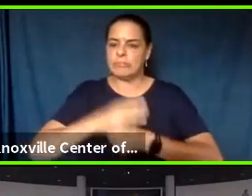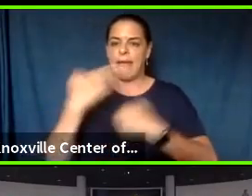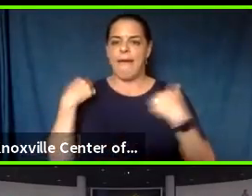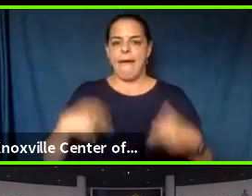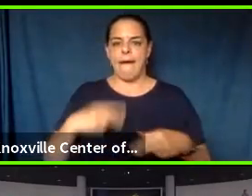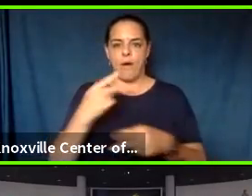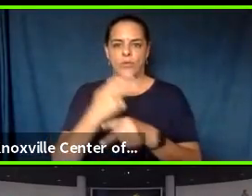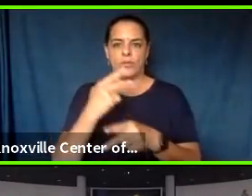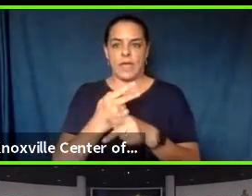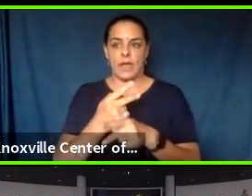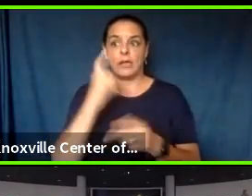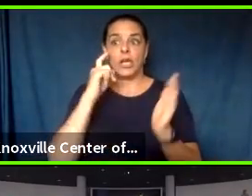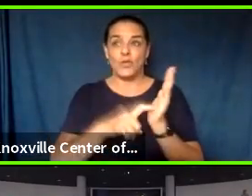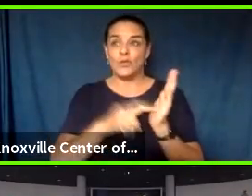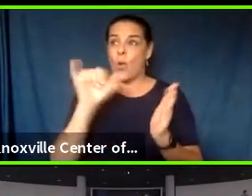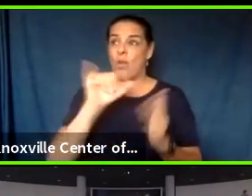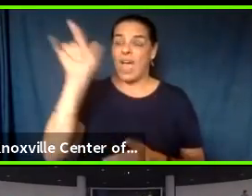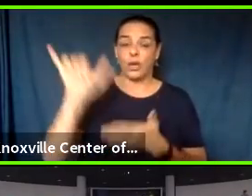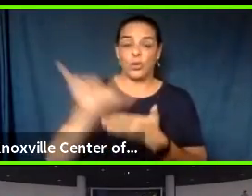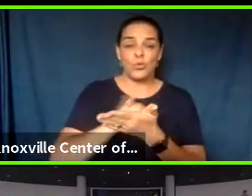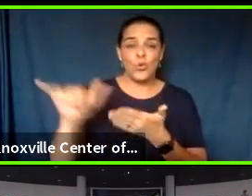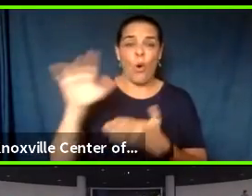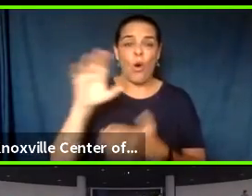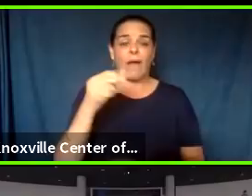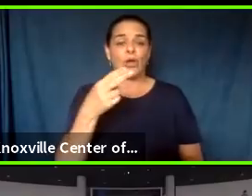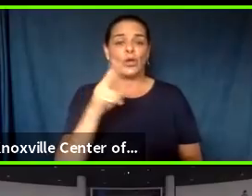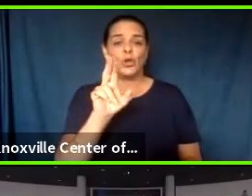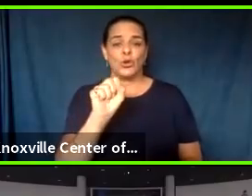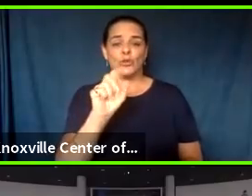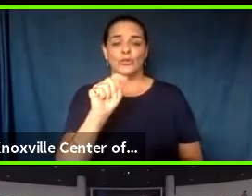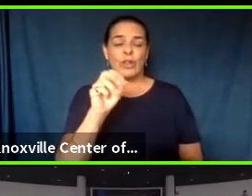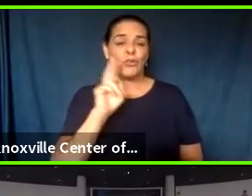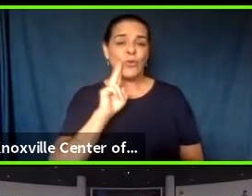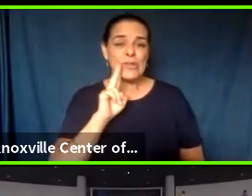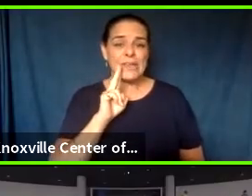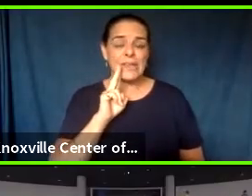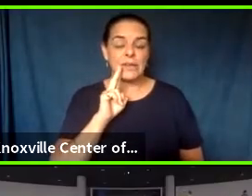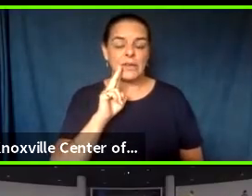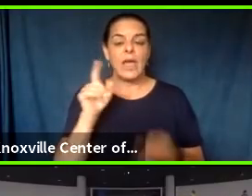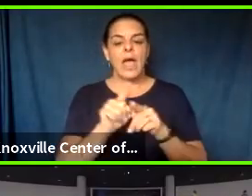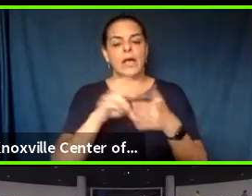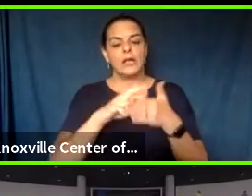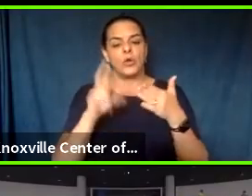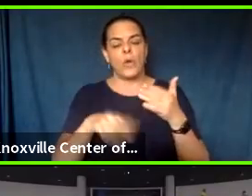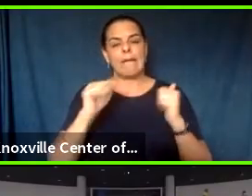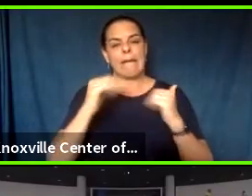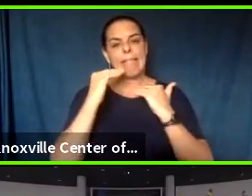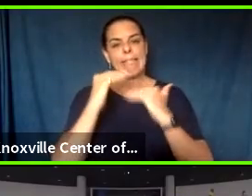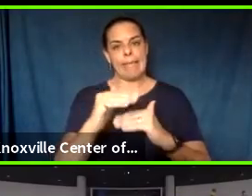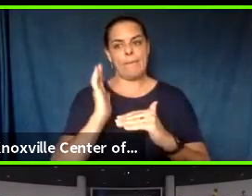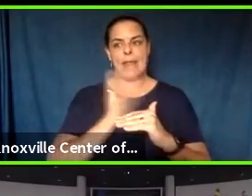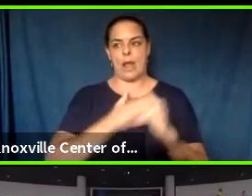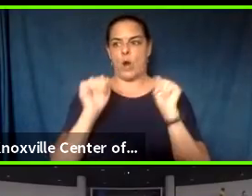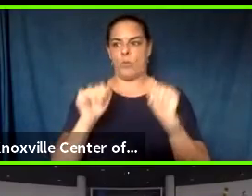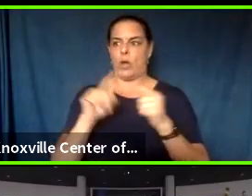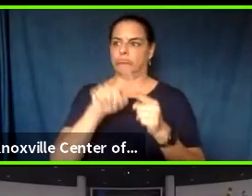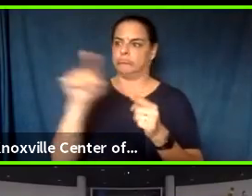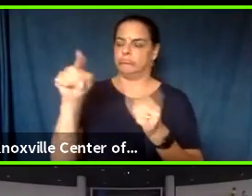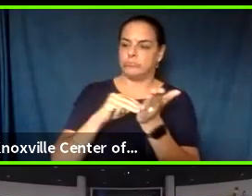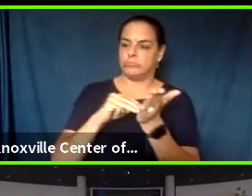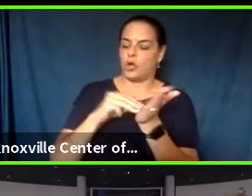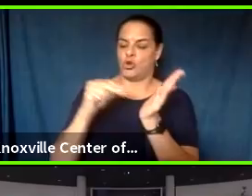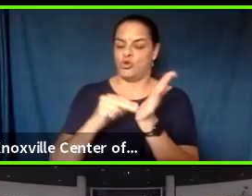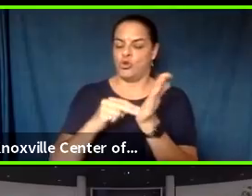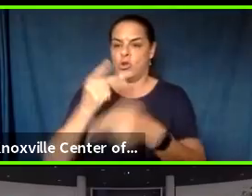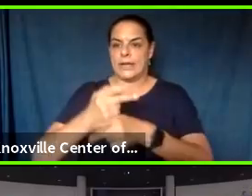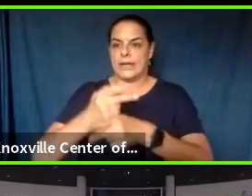we've witnessed in places like New York City and Houston. And as a consequence, can limit the ability of our healthcare workers to assist in caring for people who